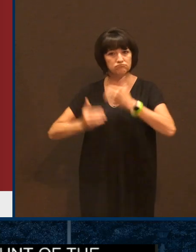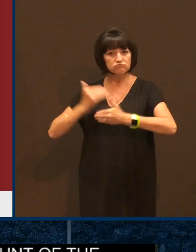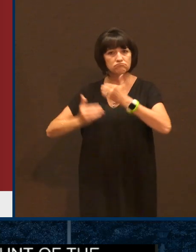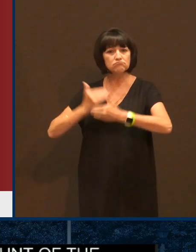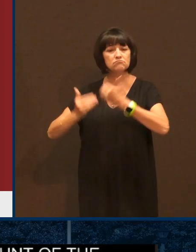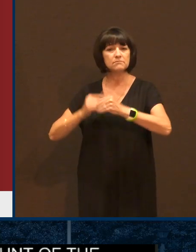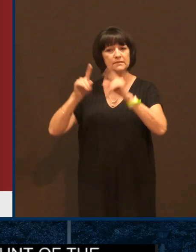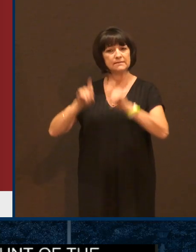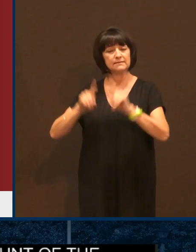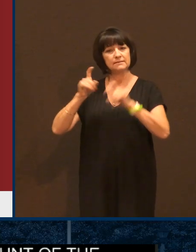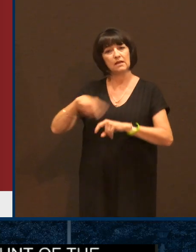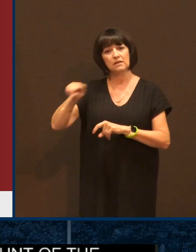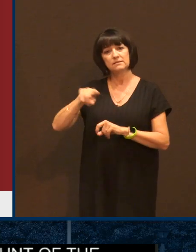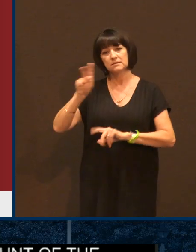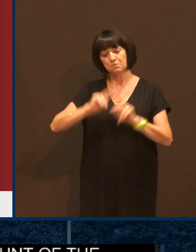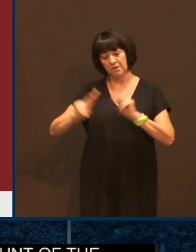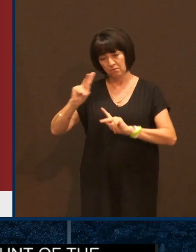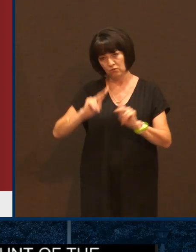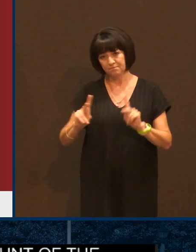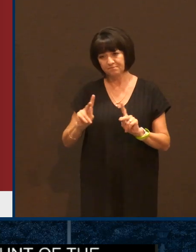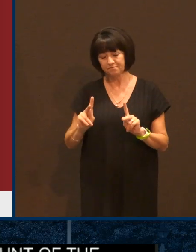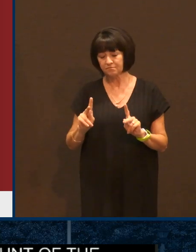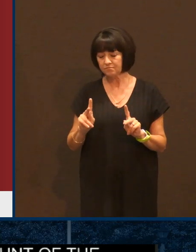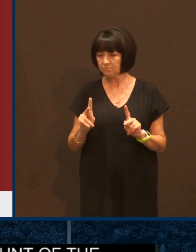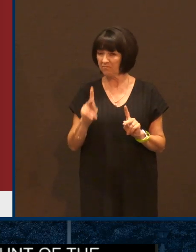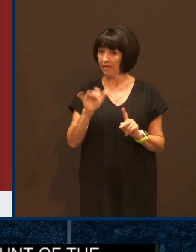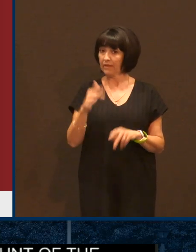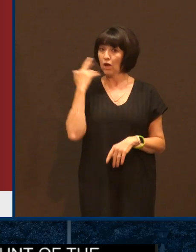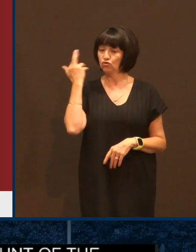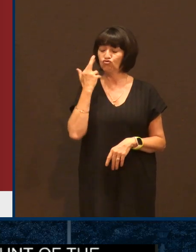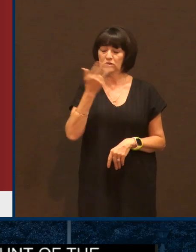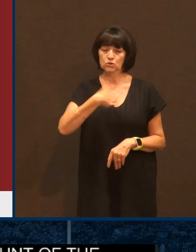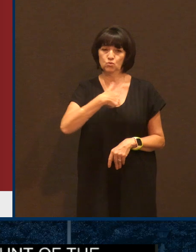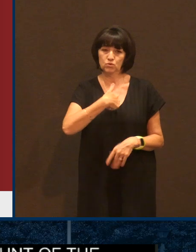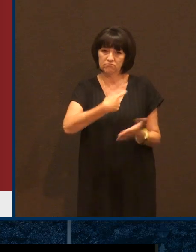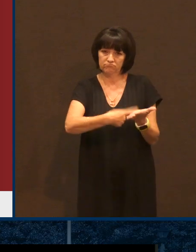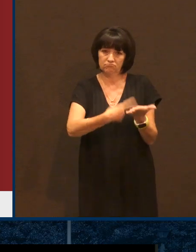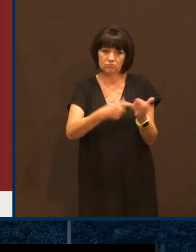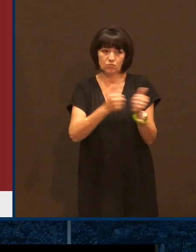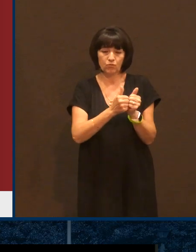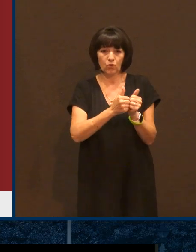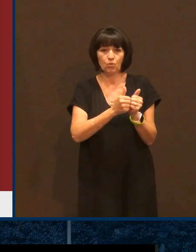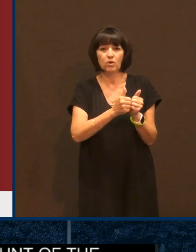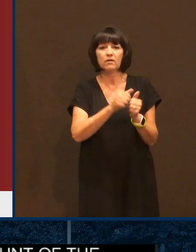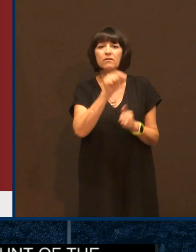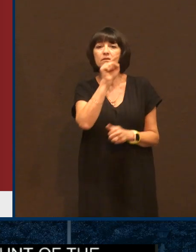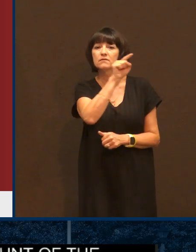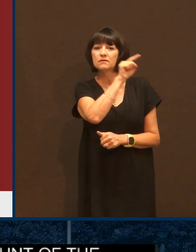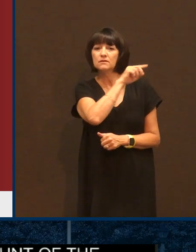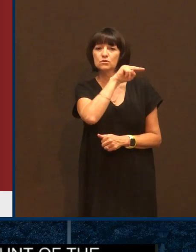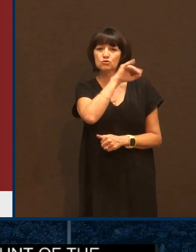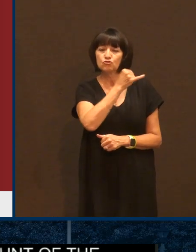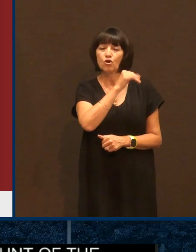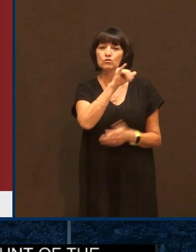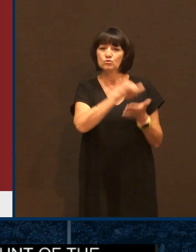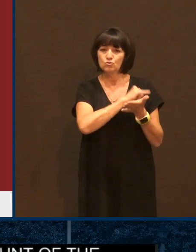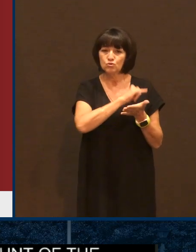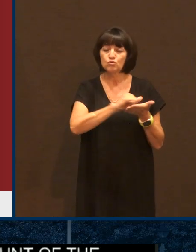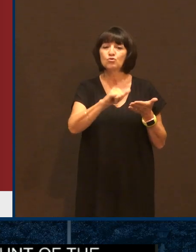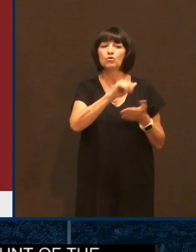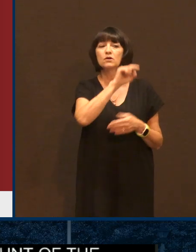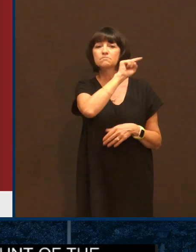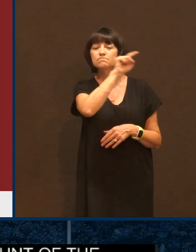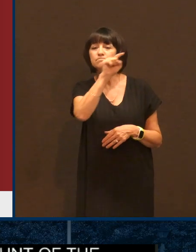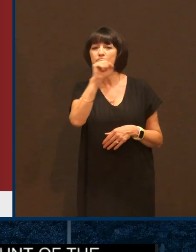and Governor Murphy, Governor Cuomo. Thank you to the people of Delaware for leaning into that outbreak that we had